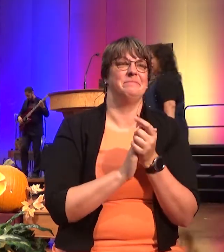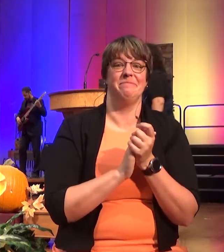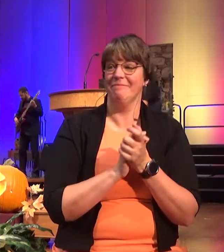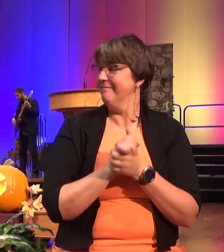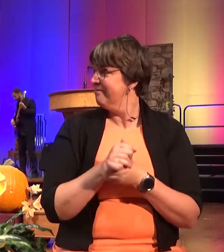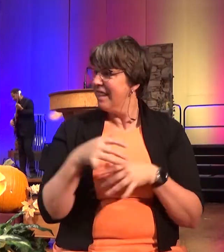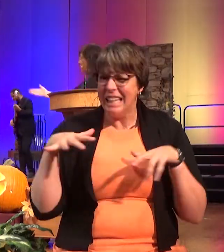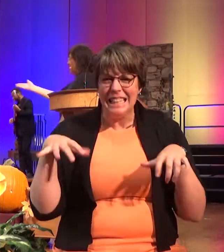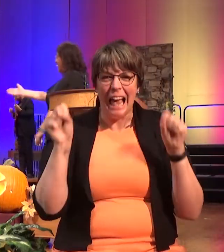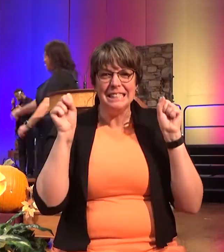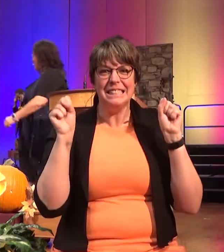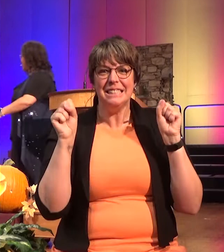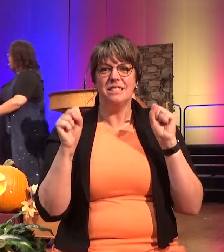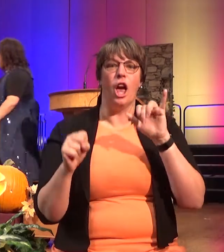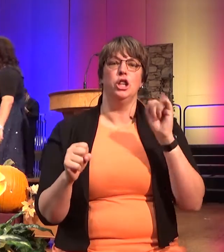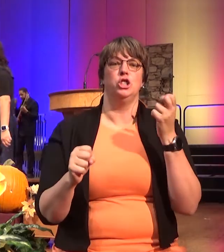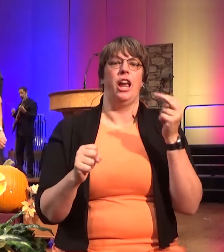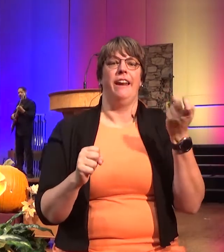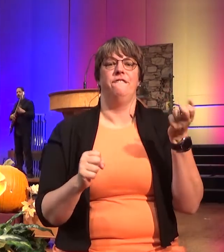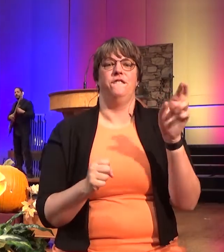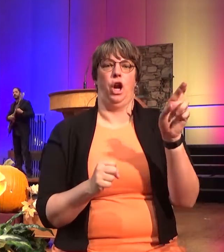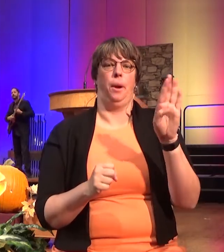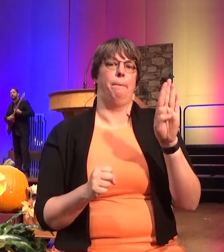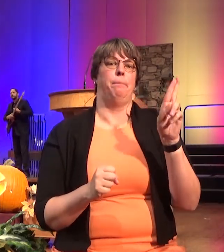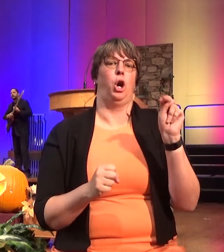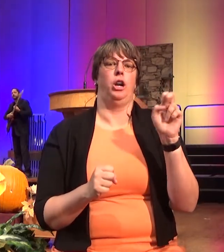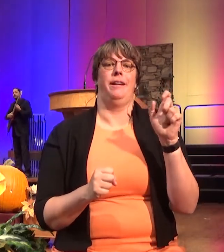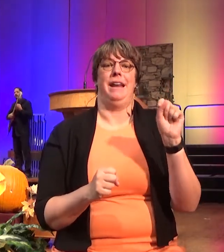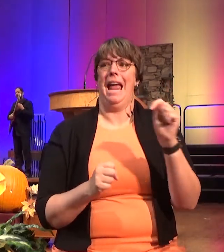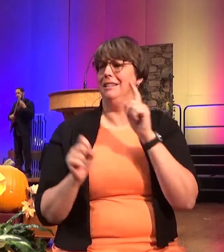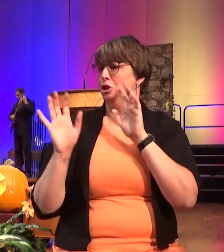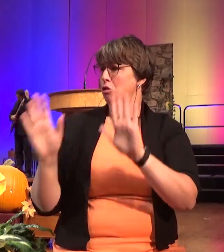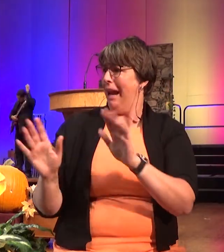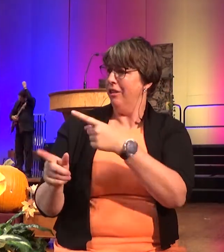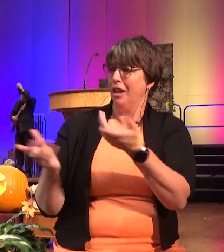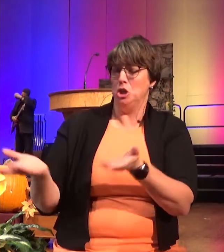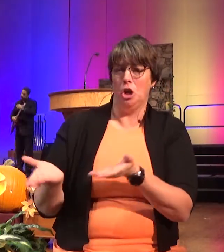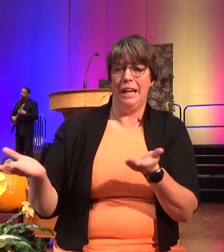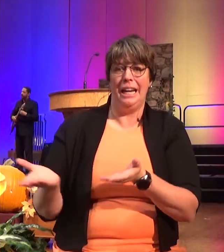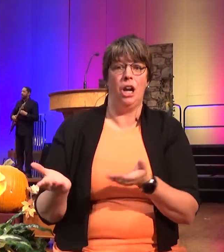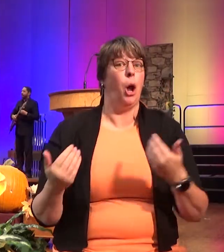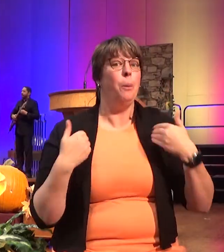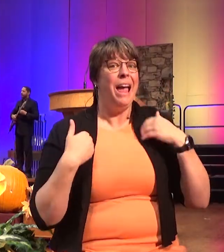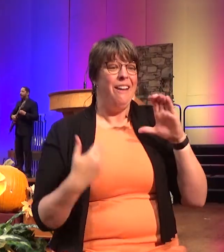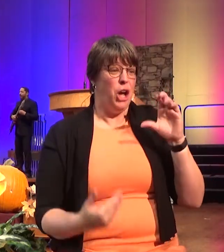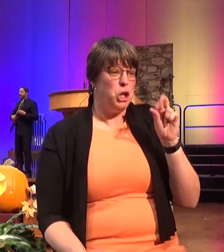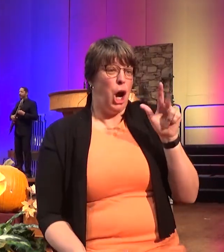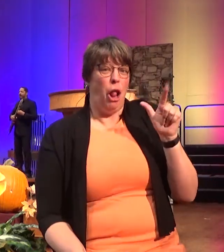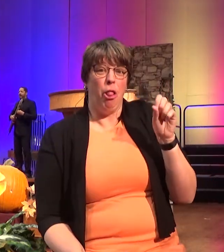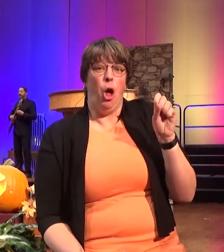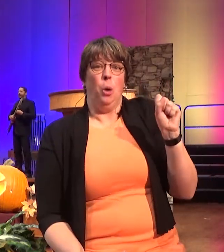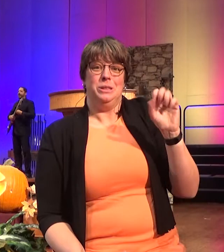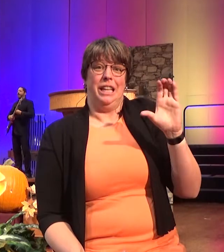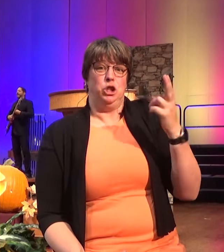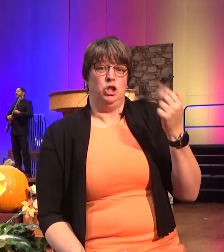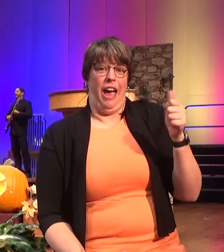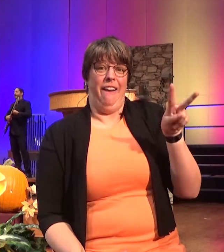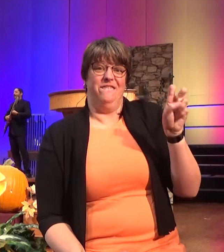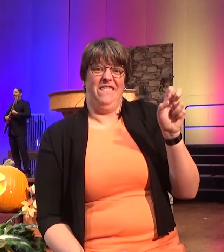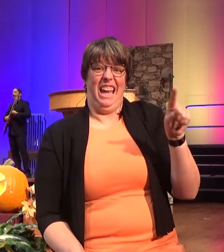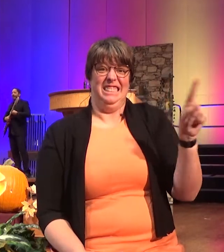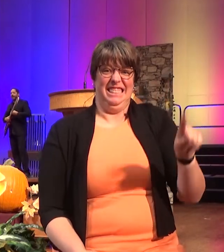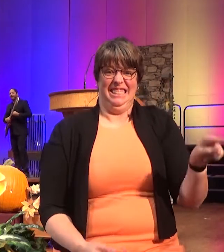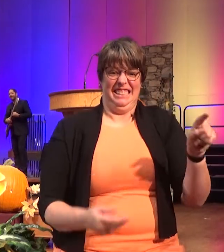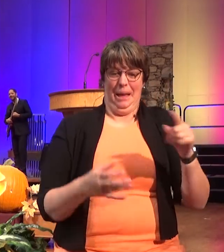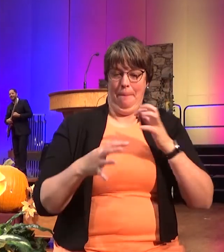Yes, Jennifer Burnett, thank you so much. Great to have you here and our wonderful band. We have Carlos Chavez here playing on sax today. Woo!